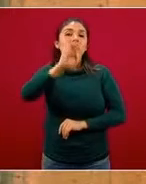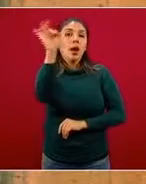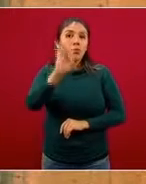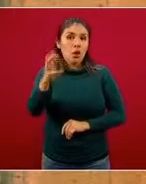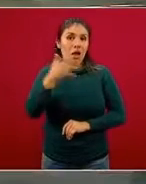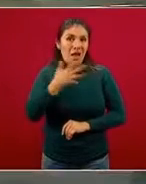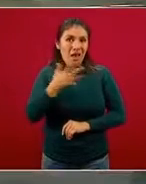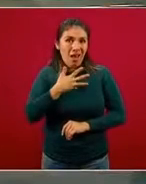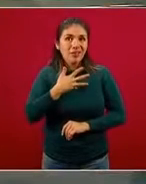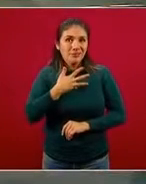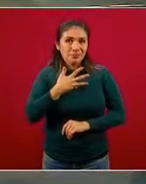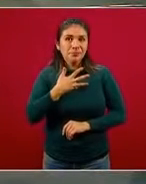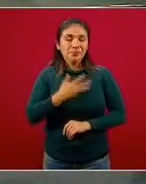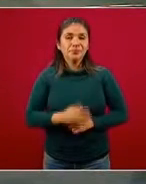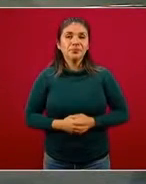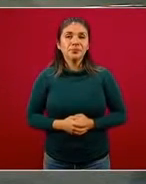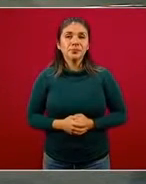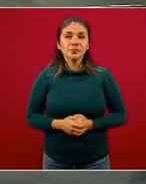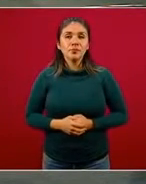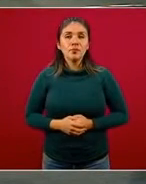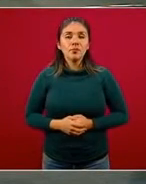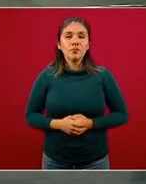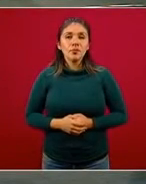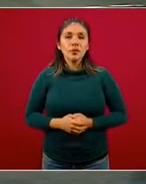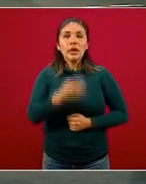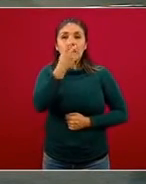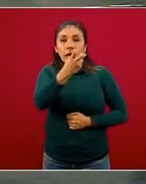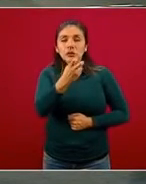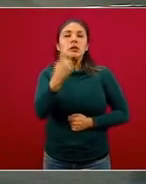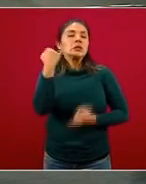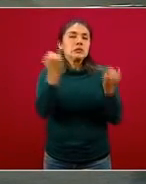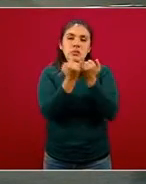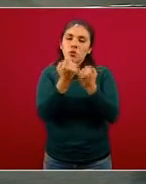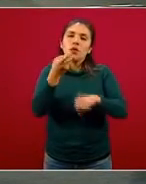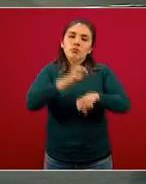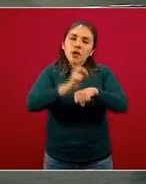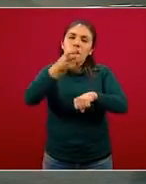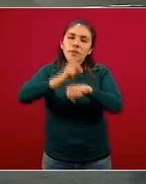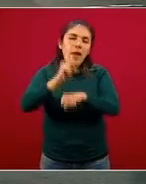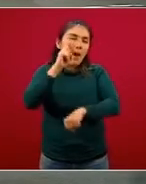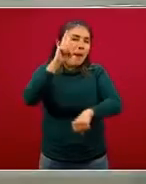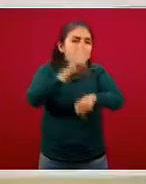to the last states in the list that have very, very low